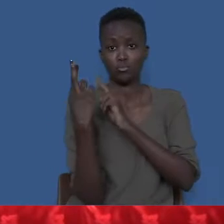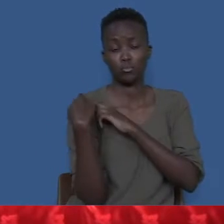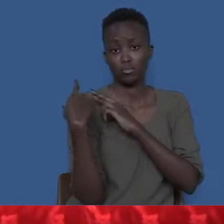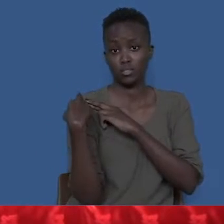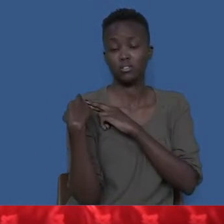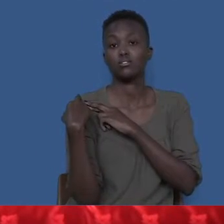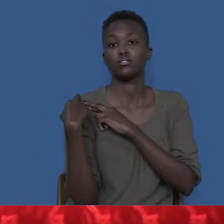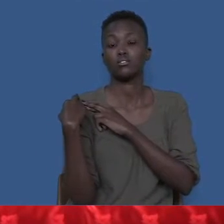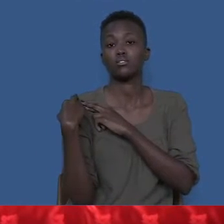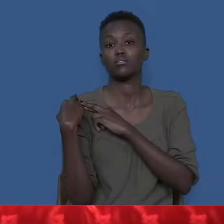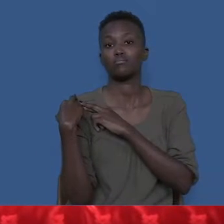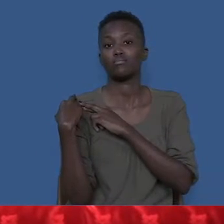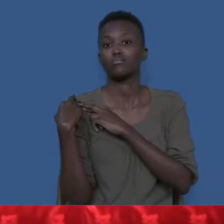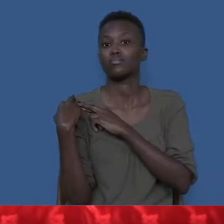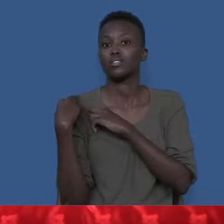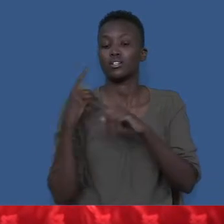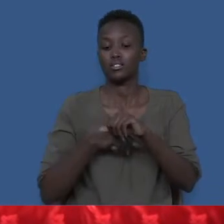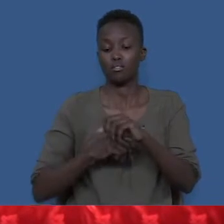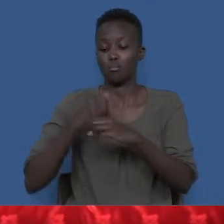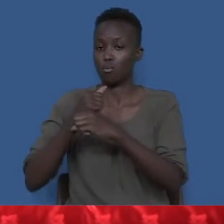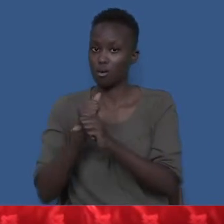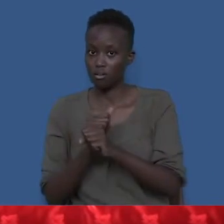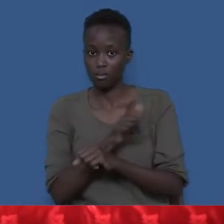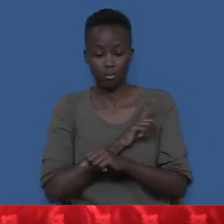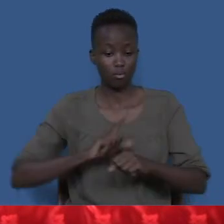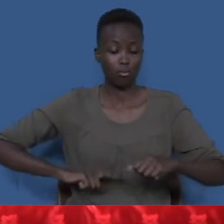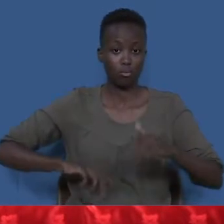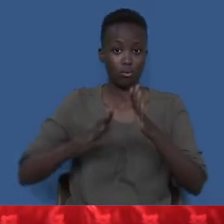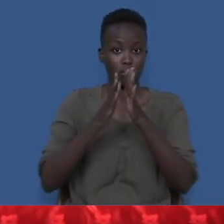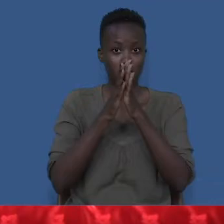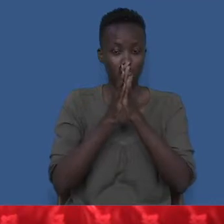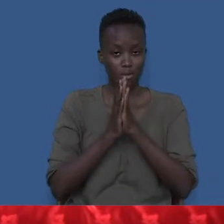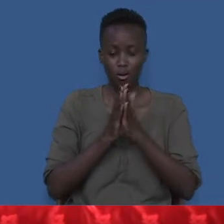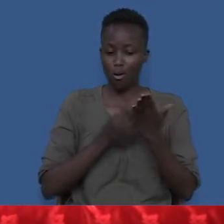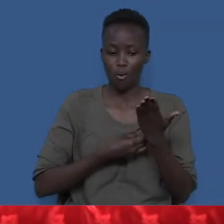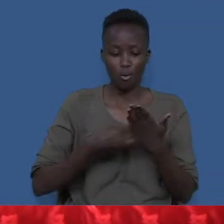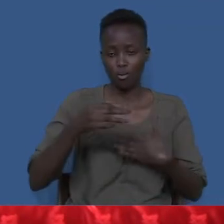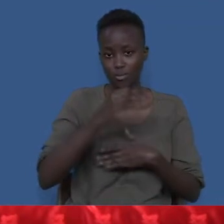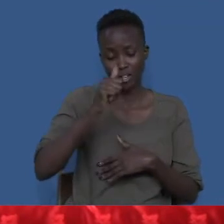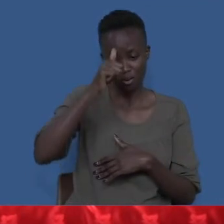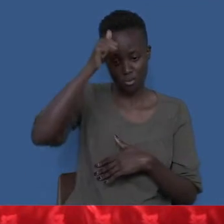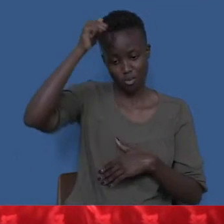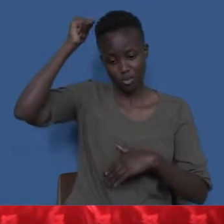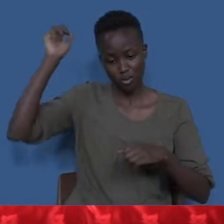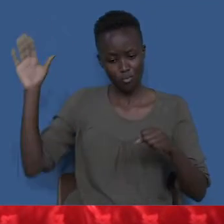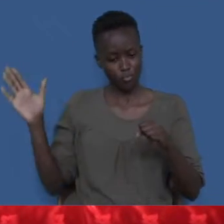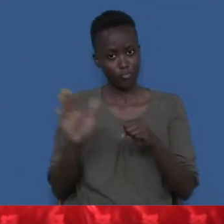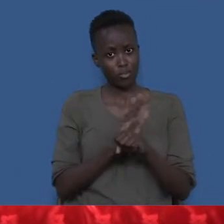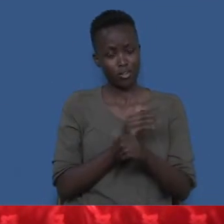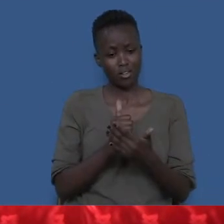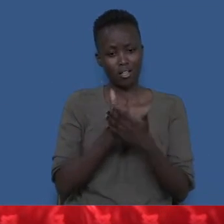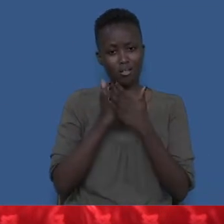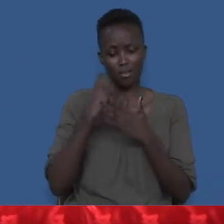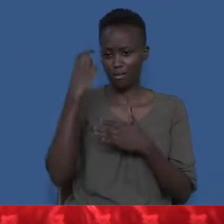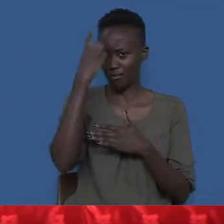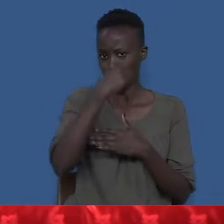the marketplace. We pray that the anointing of the Holy Spirit of God will cause their faces